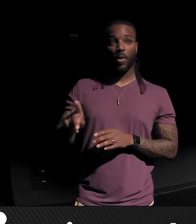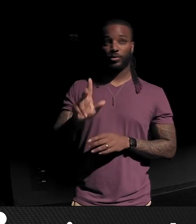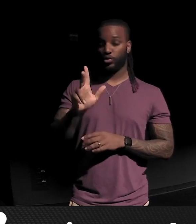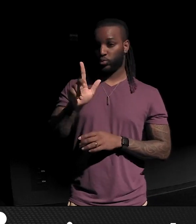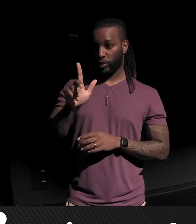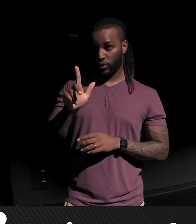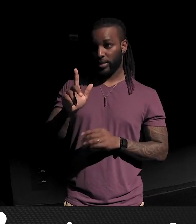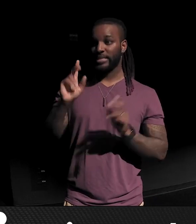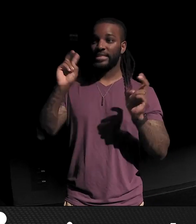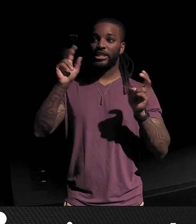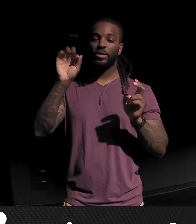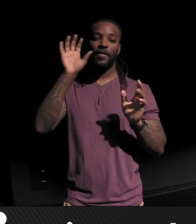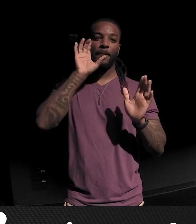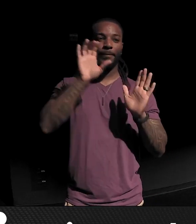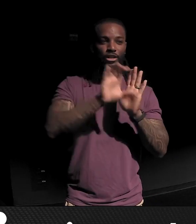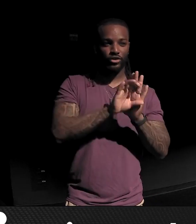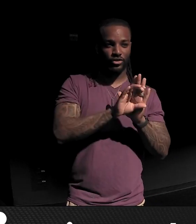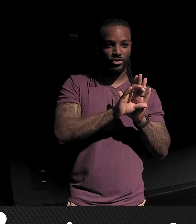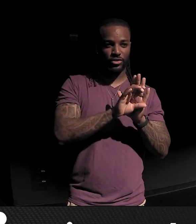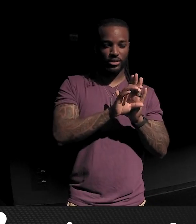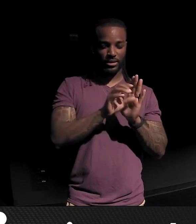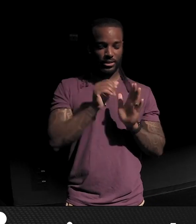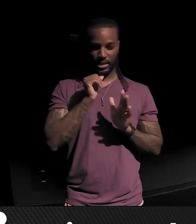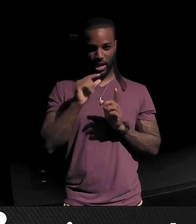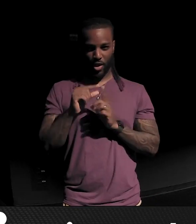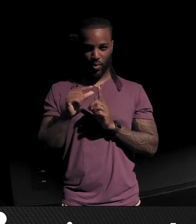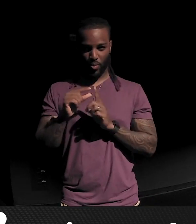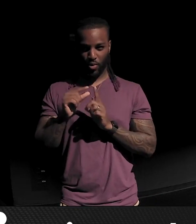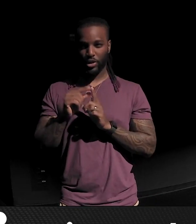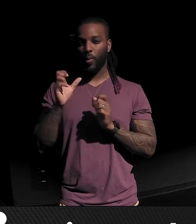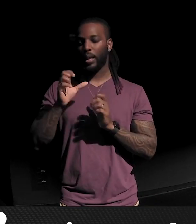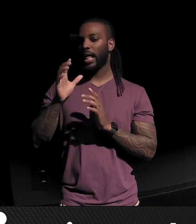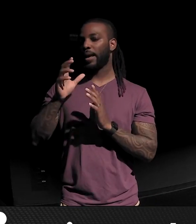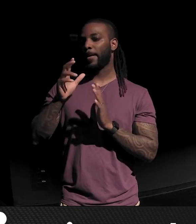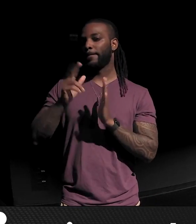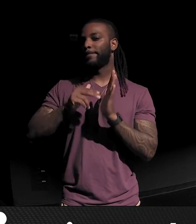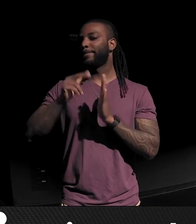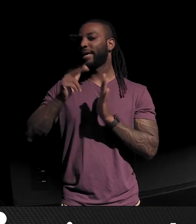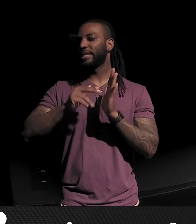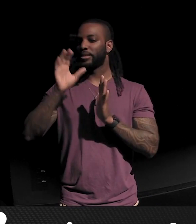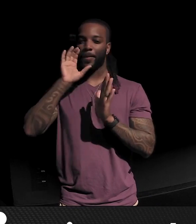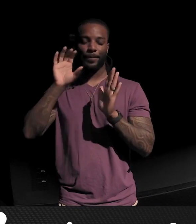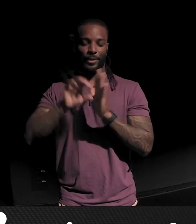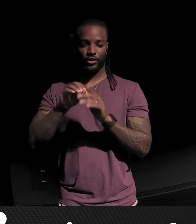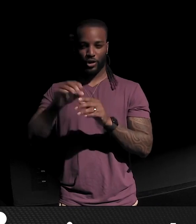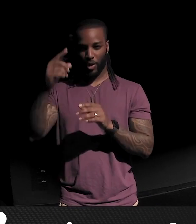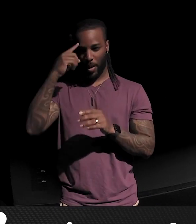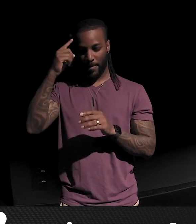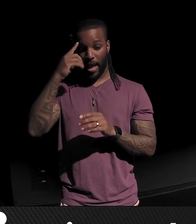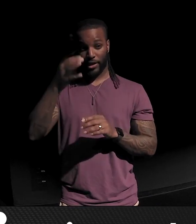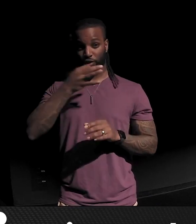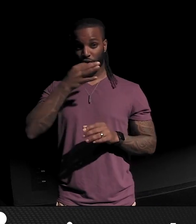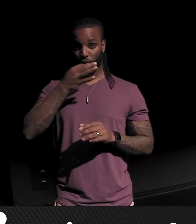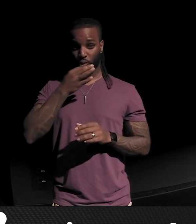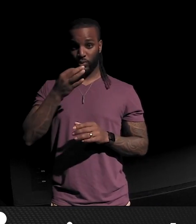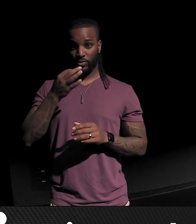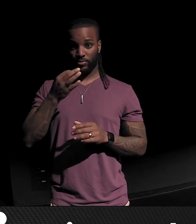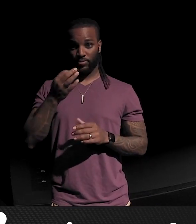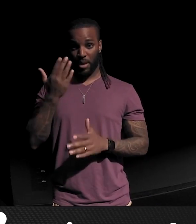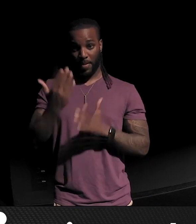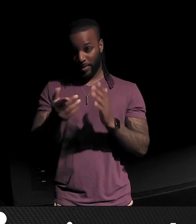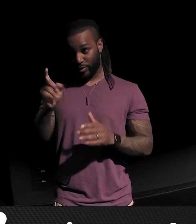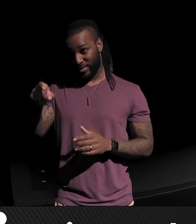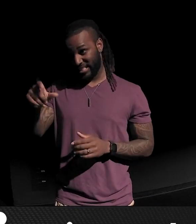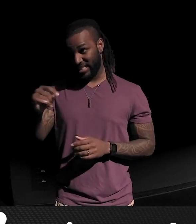series of pictures, not words. And I want to paint some pictures in your mind, because in a moment when you might need it, whether you're